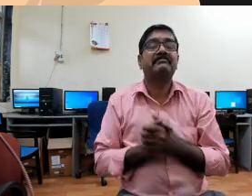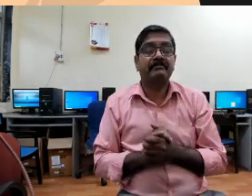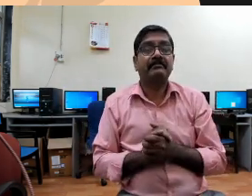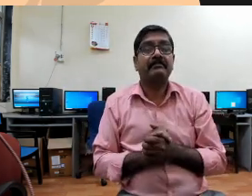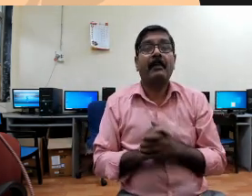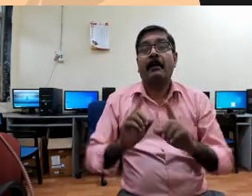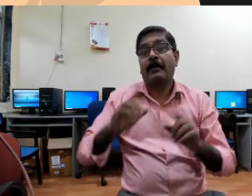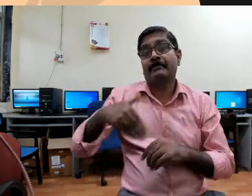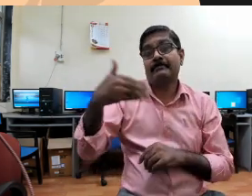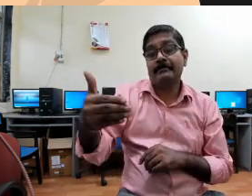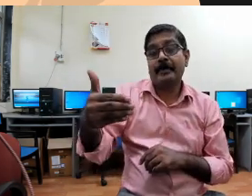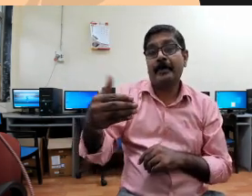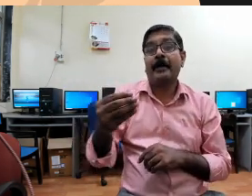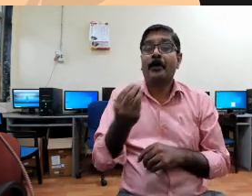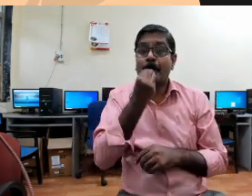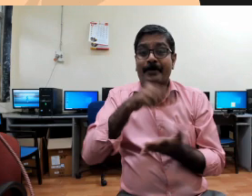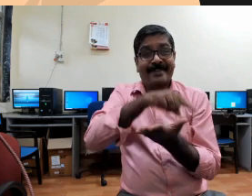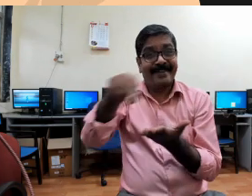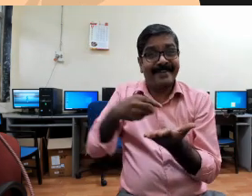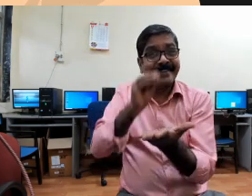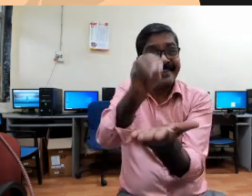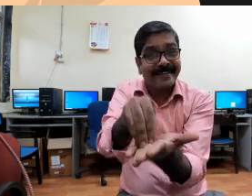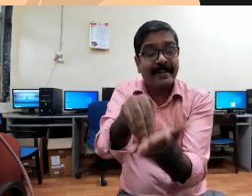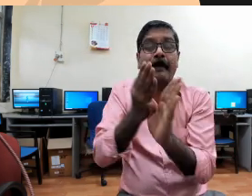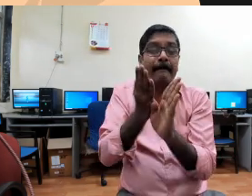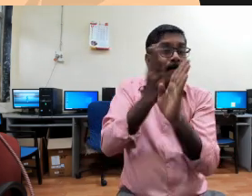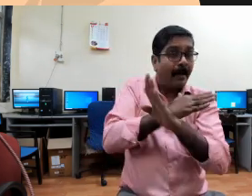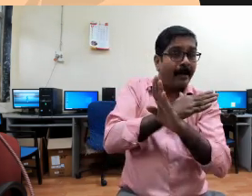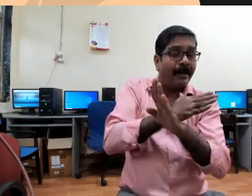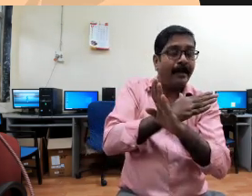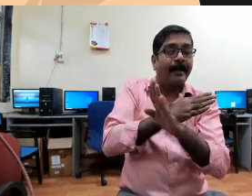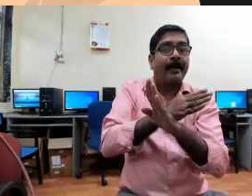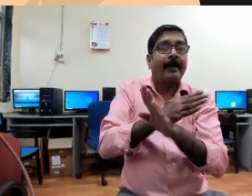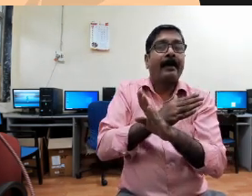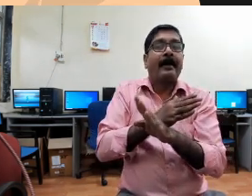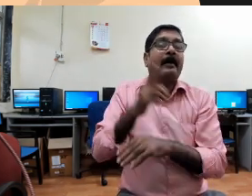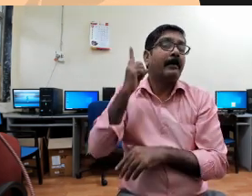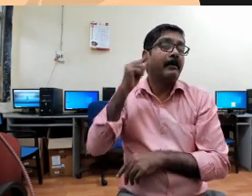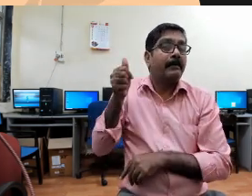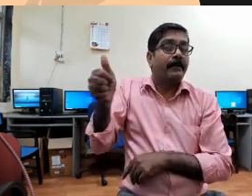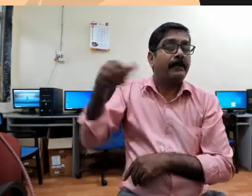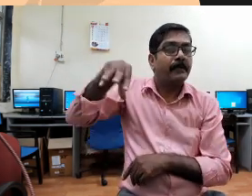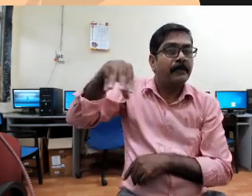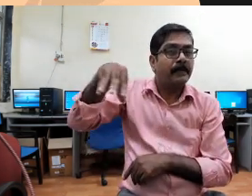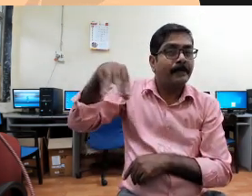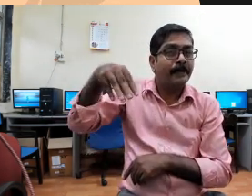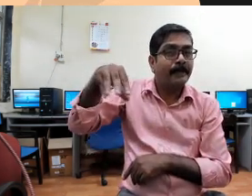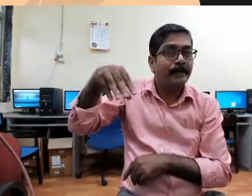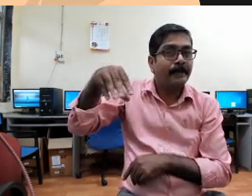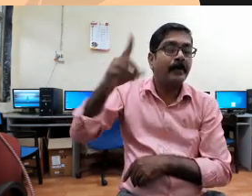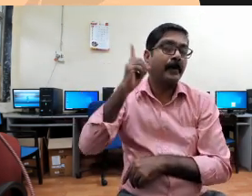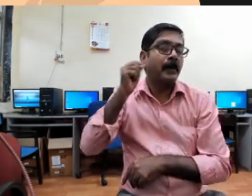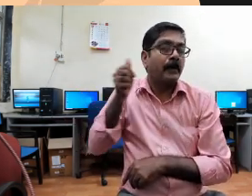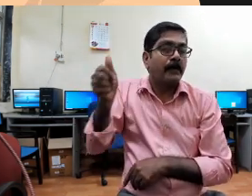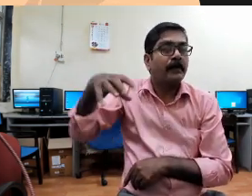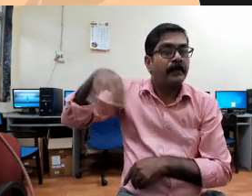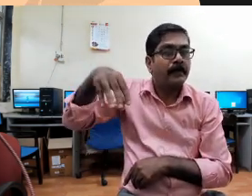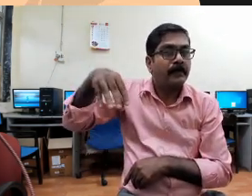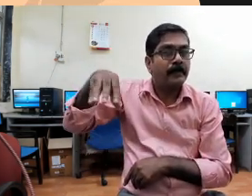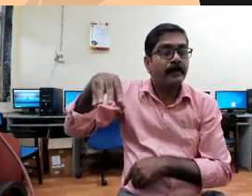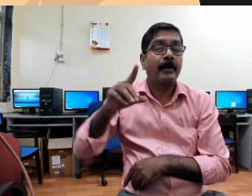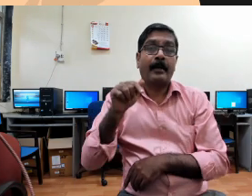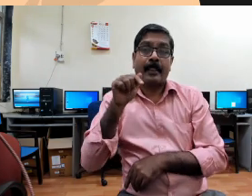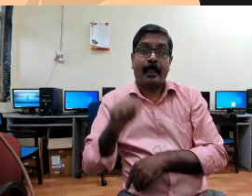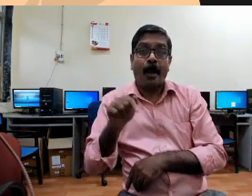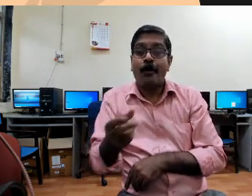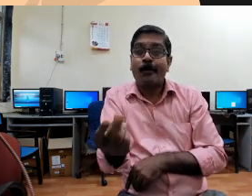they started to associate the bell with food and started to salivate. So whenever he used to